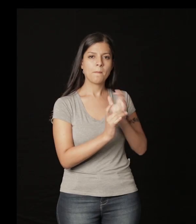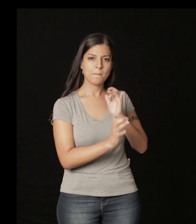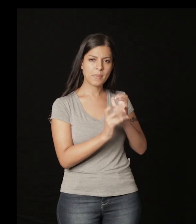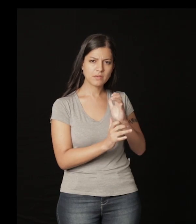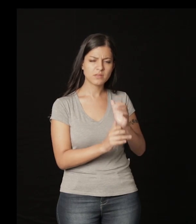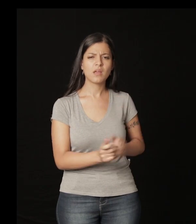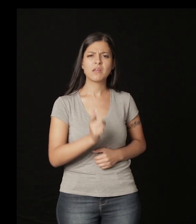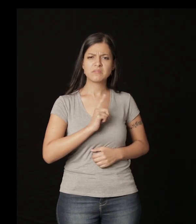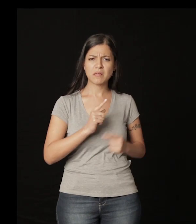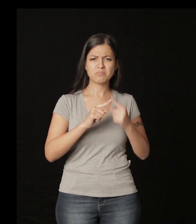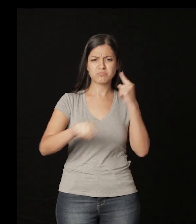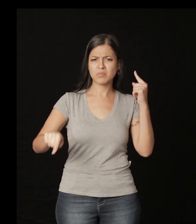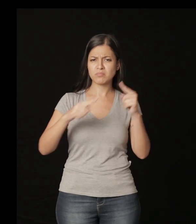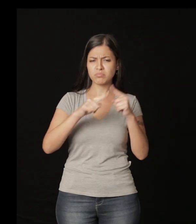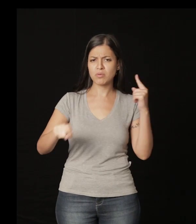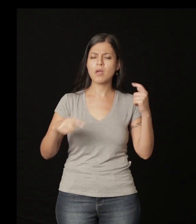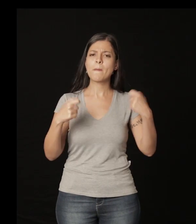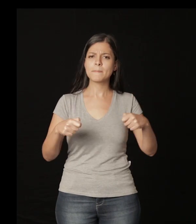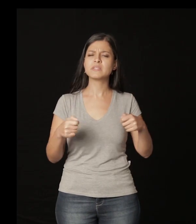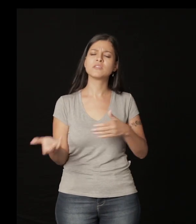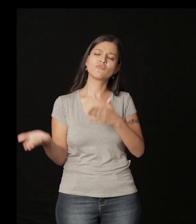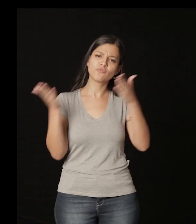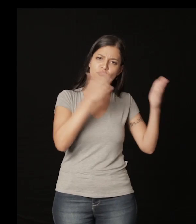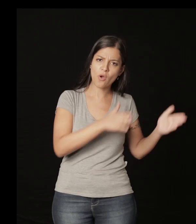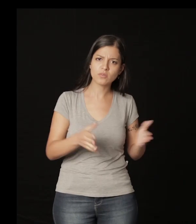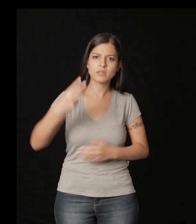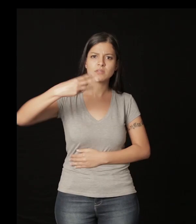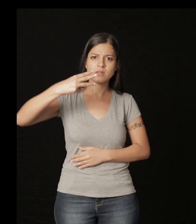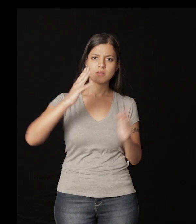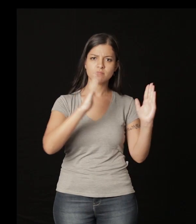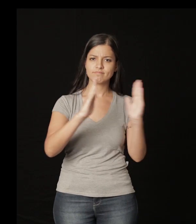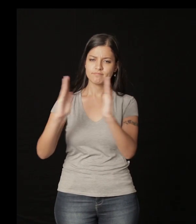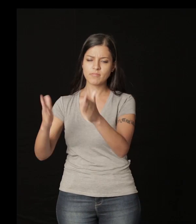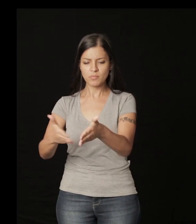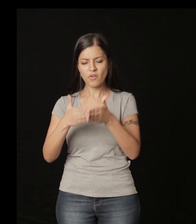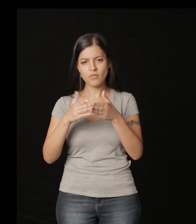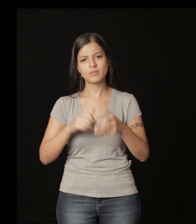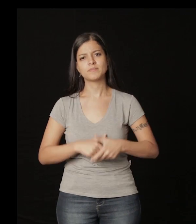And there is a lot of discrepancies in that. Let's go from the third bar, please.